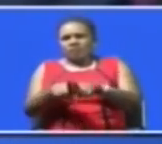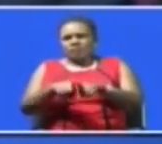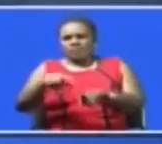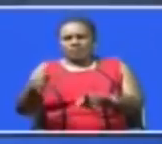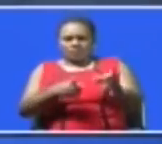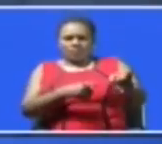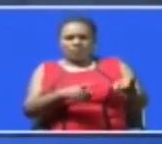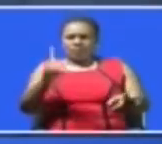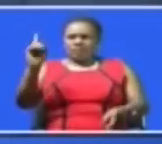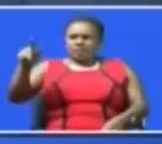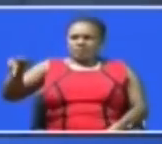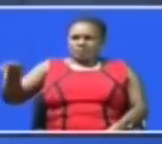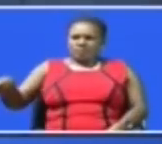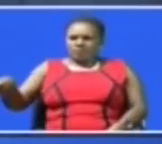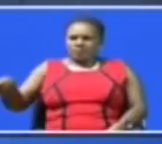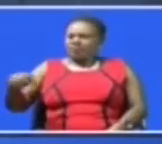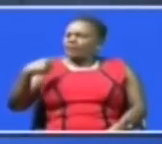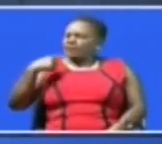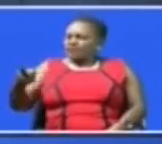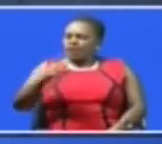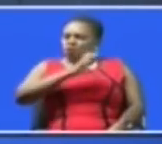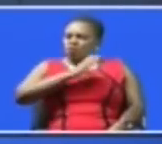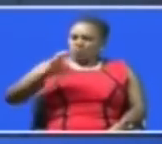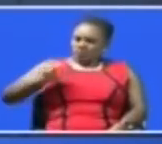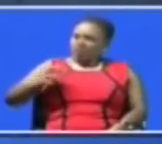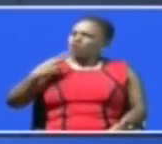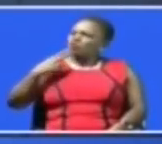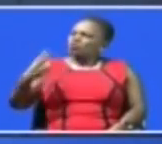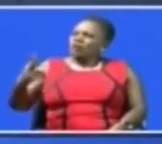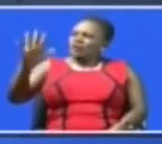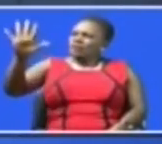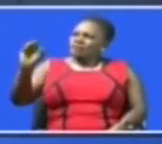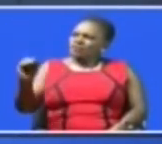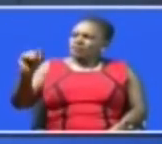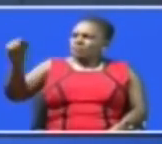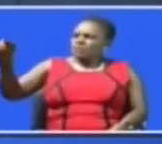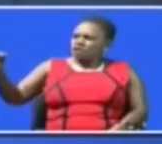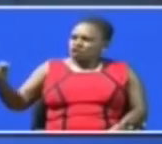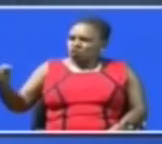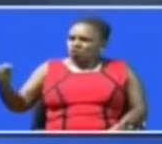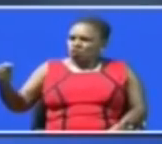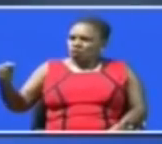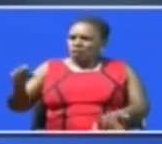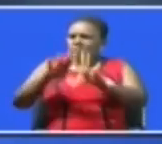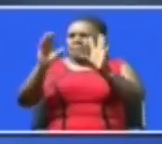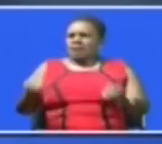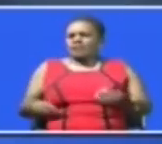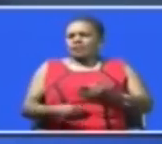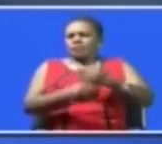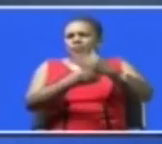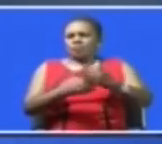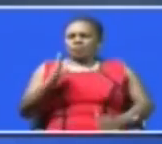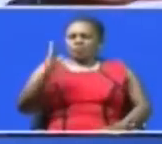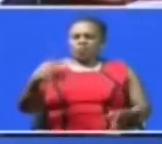other prosecutors. DPP Noordin Haji told the committee that 250 million shillings of additional budget will be